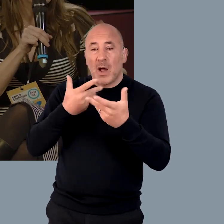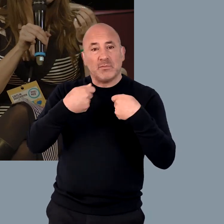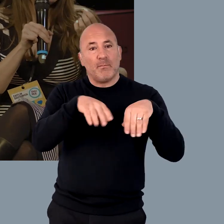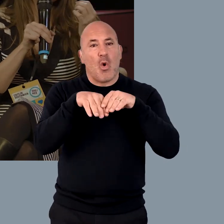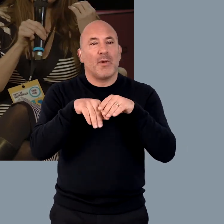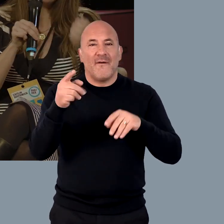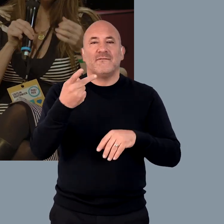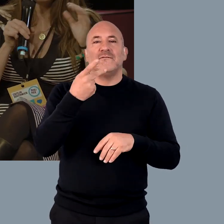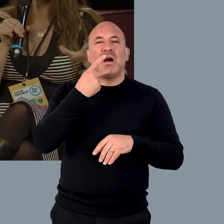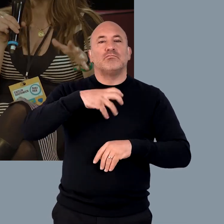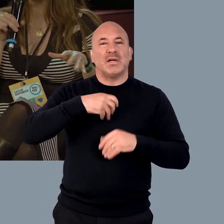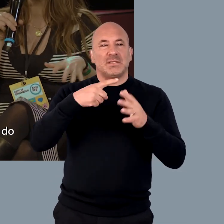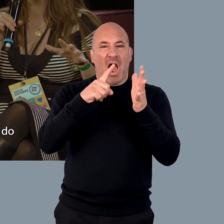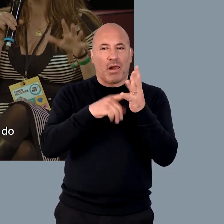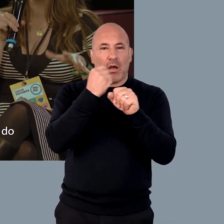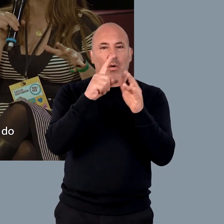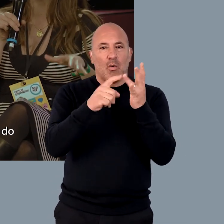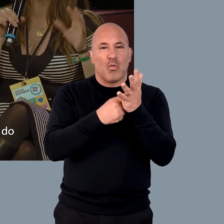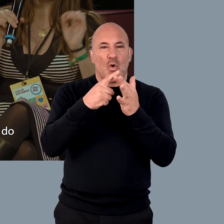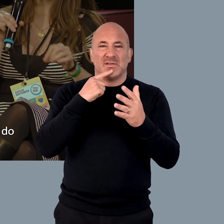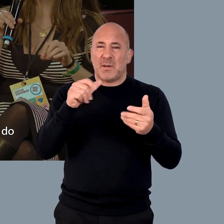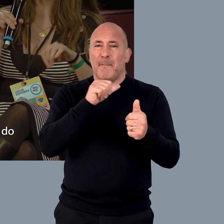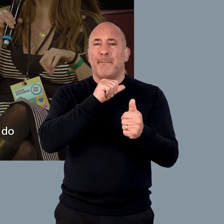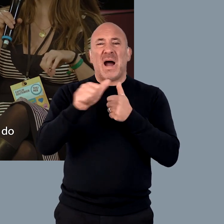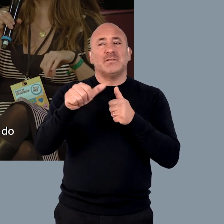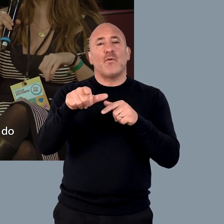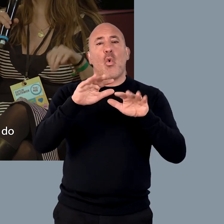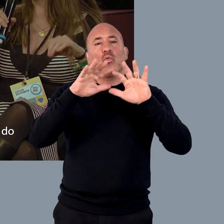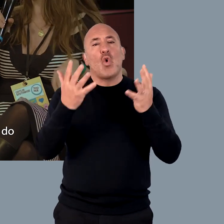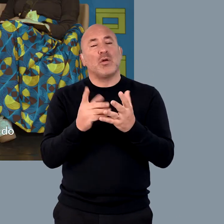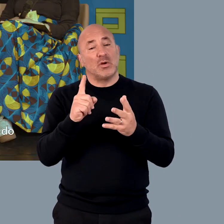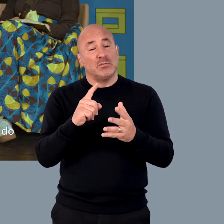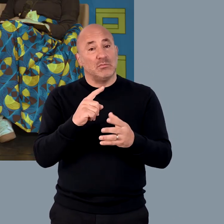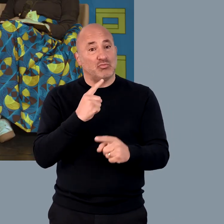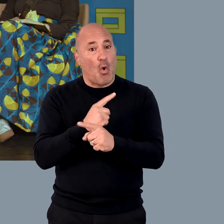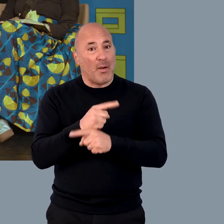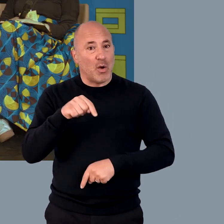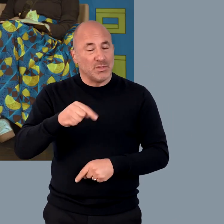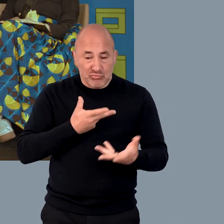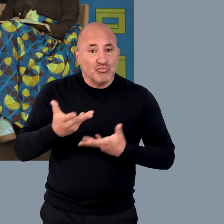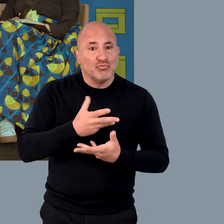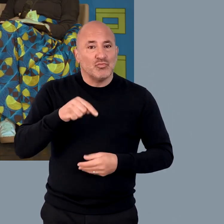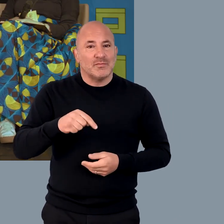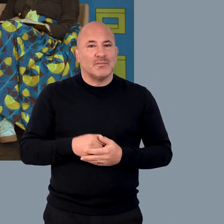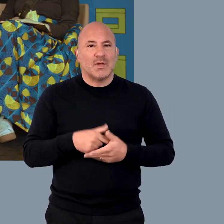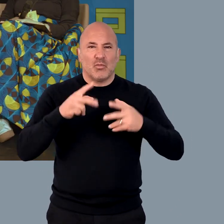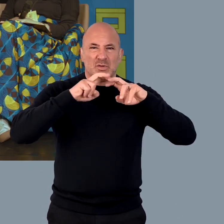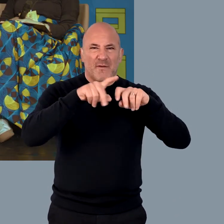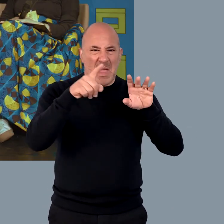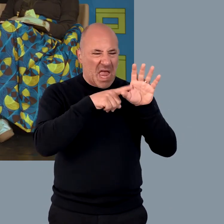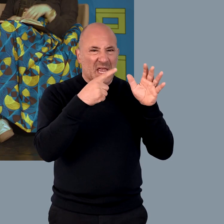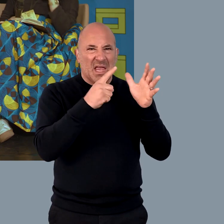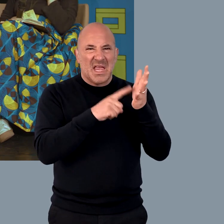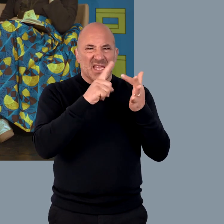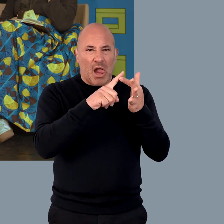conversation. And Vice President Al Gore always says the best thing you can do for the planet is talk about it. There was a study done by